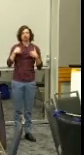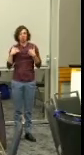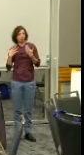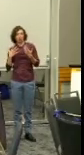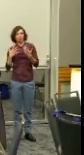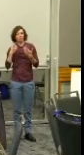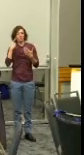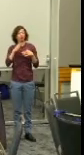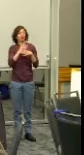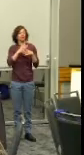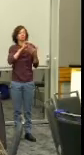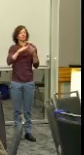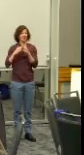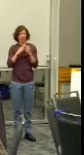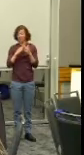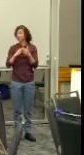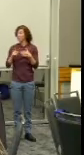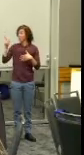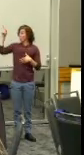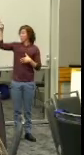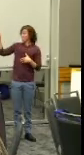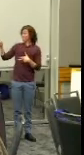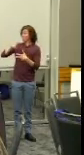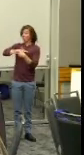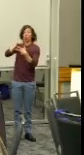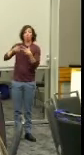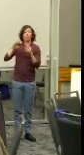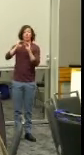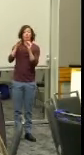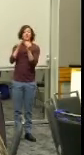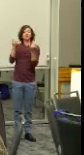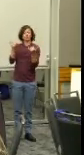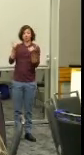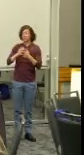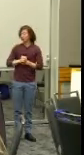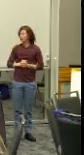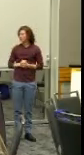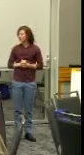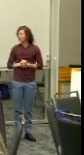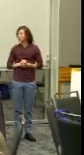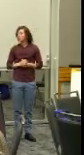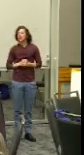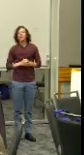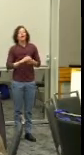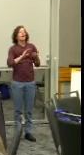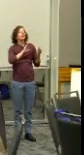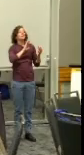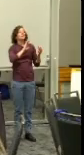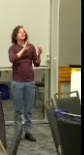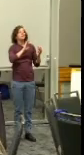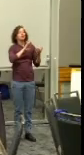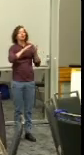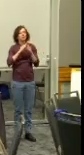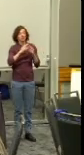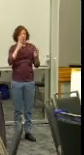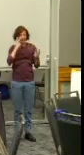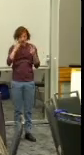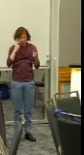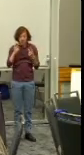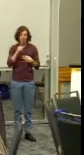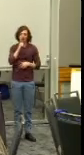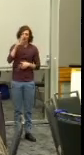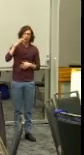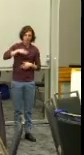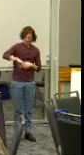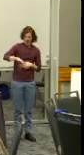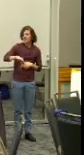So these are the three organizations represented here today. We've got Community Vision, a nonprofit, provides services, education, and advocacy for